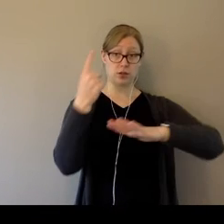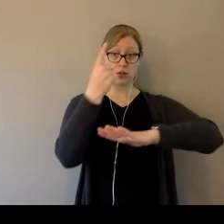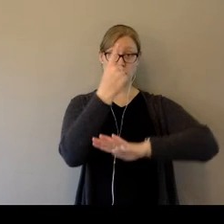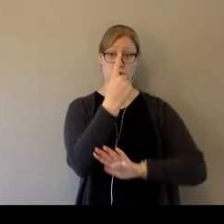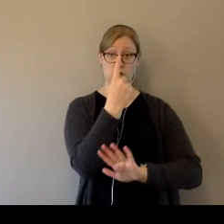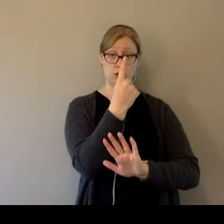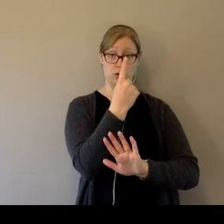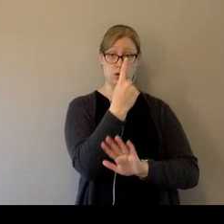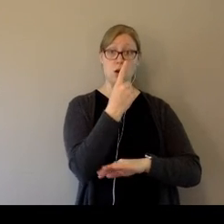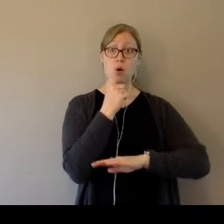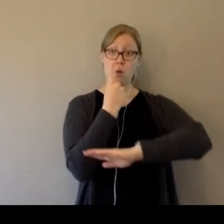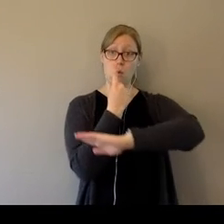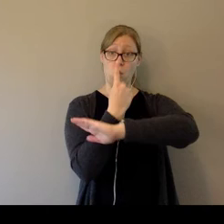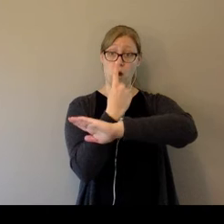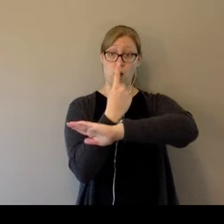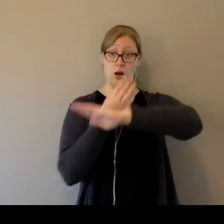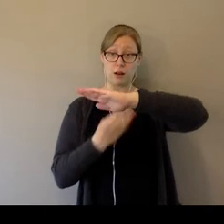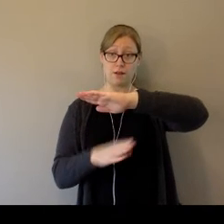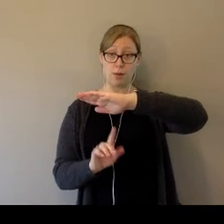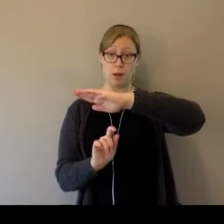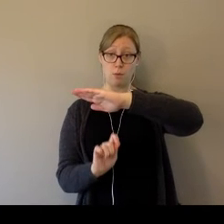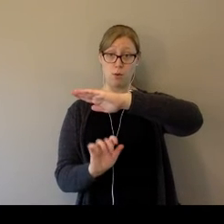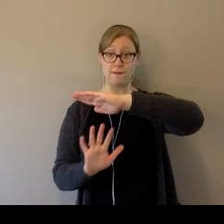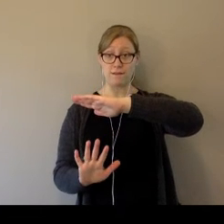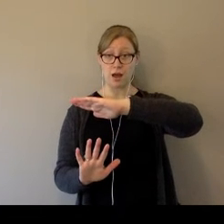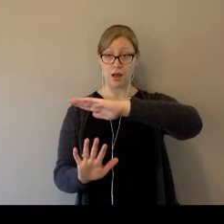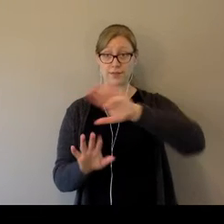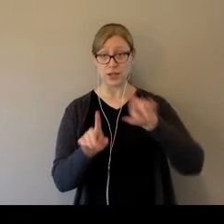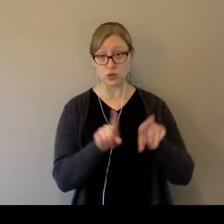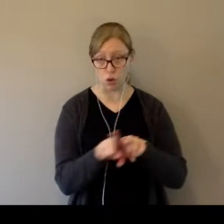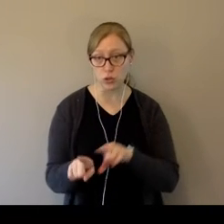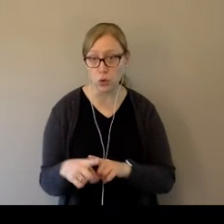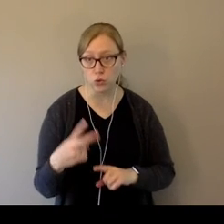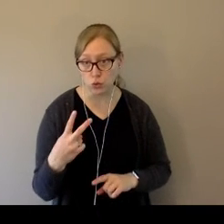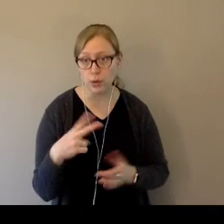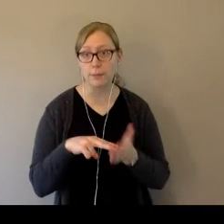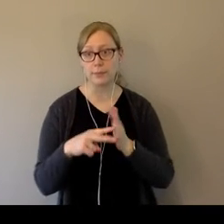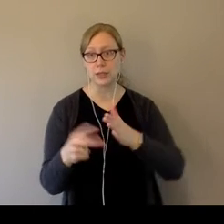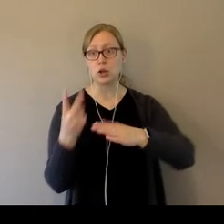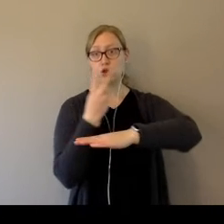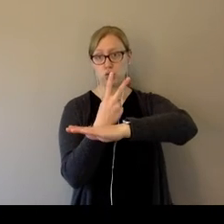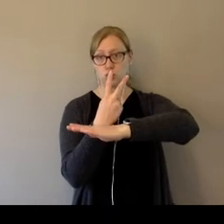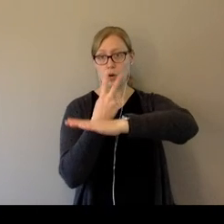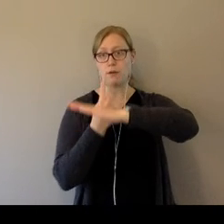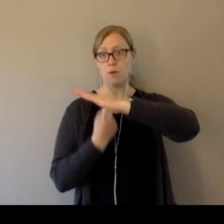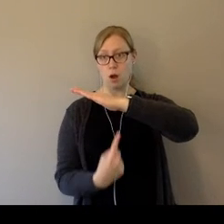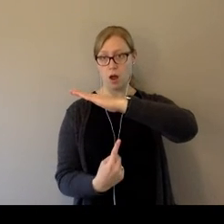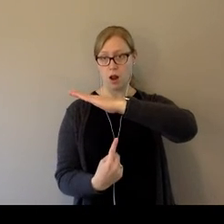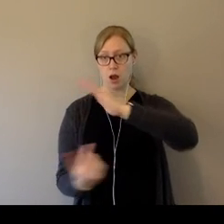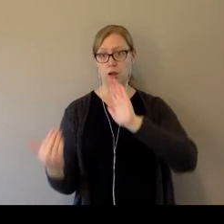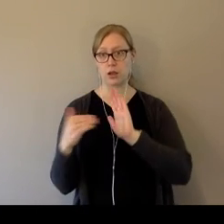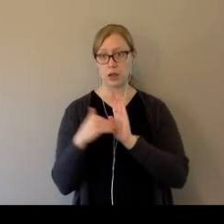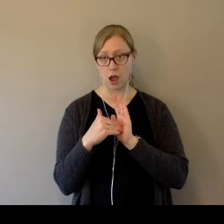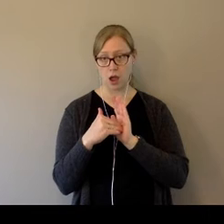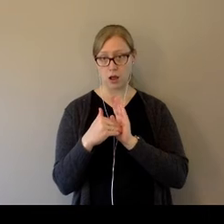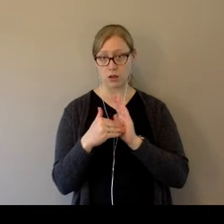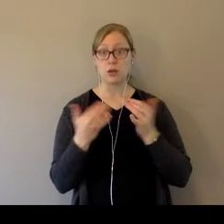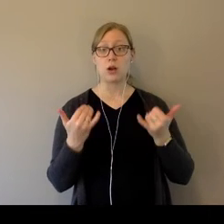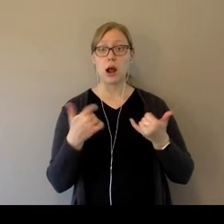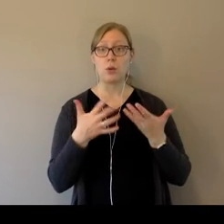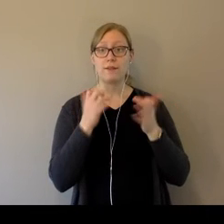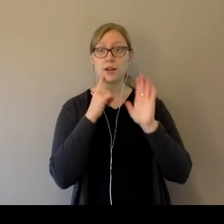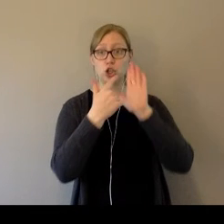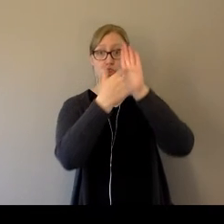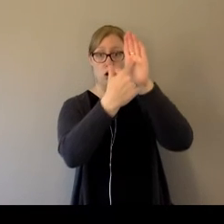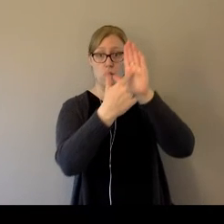And 1 divided by 0.5 is also 2. So we have 2 over 1. And we can see that now we've shown that